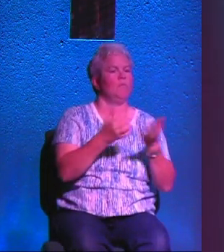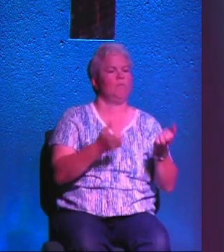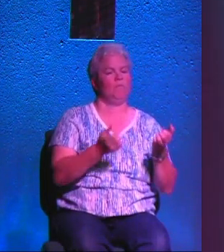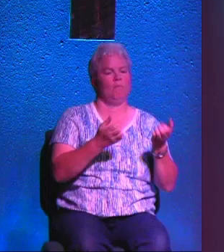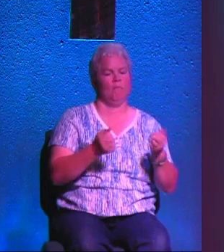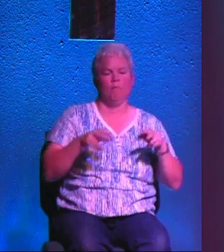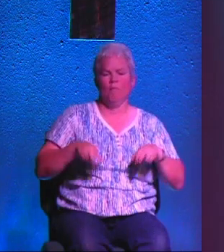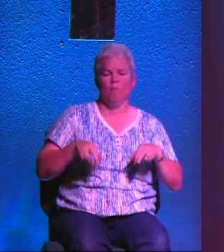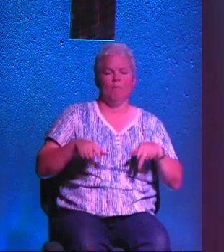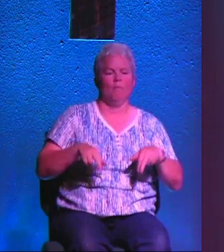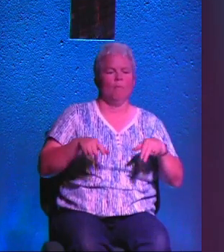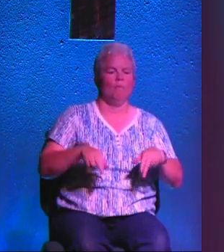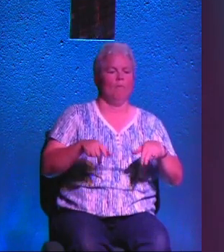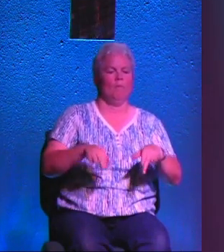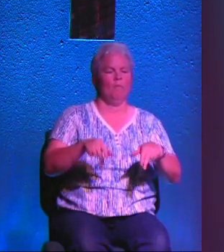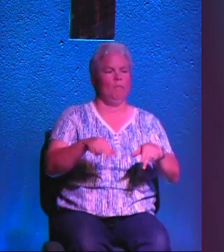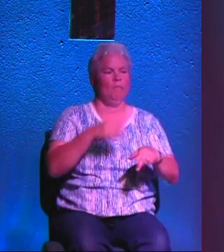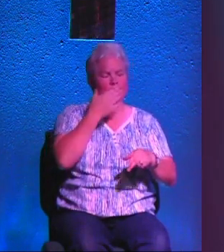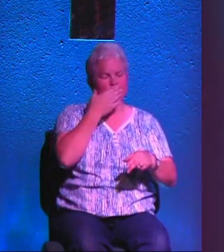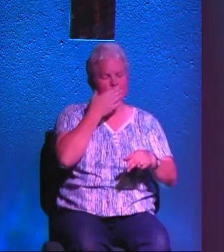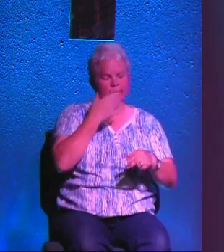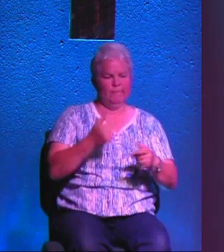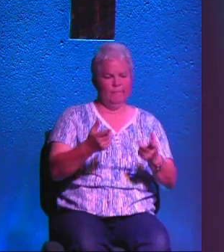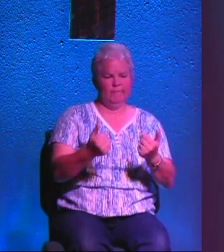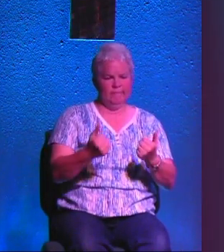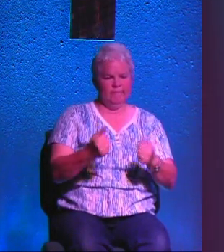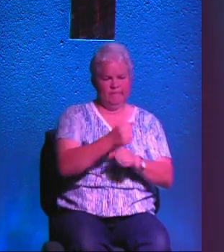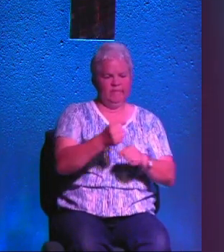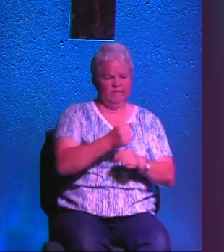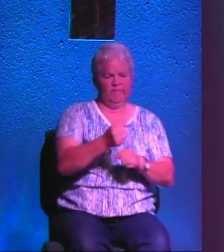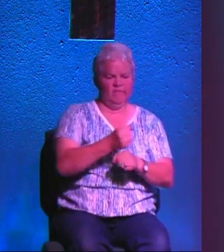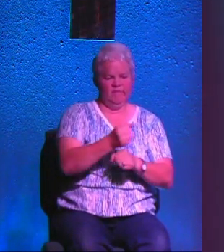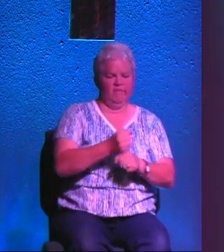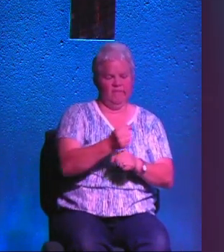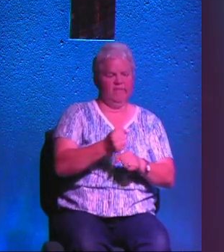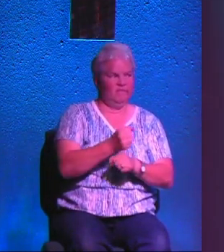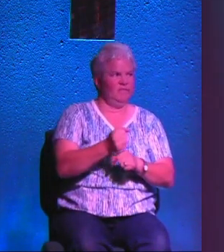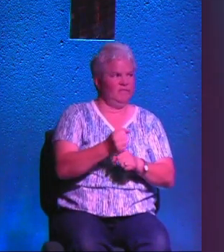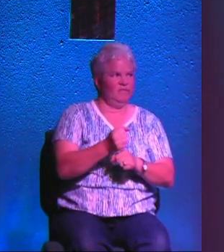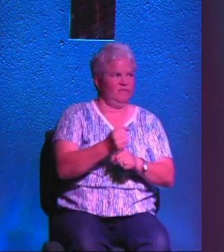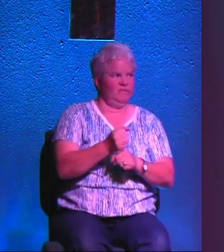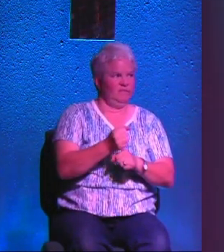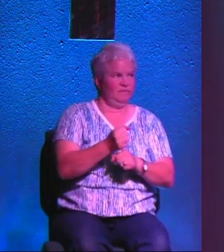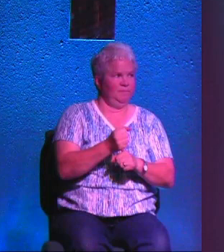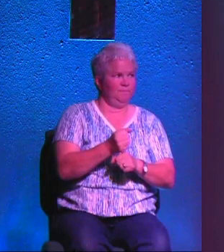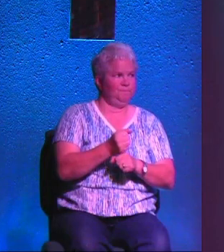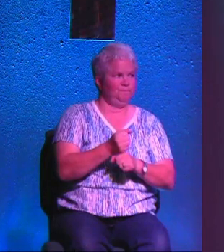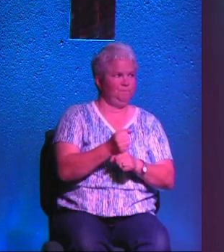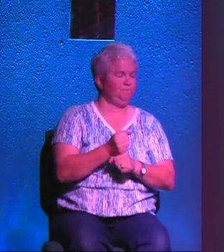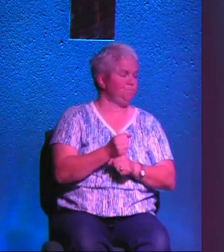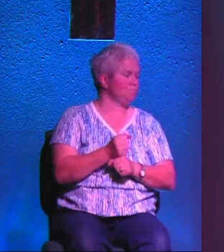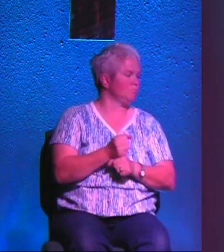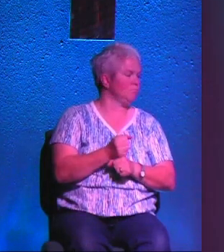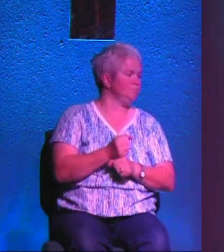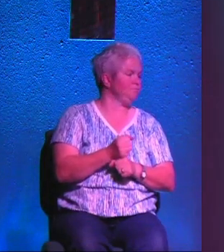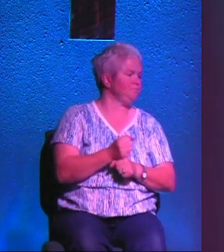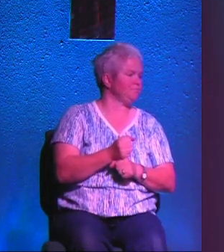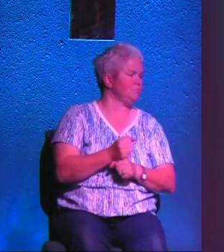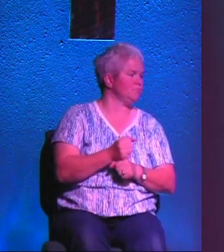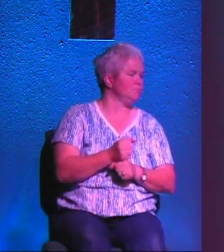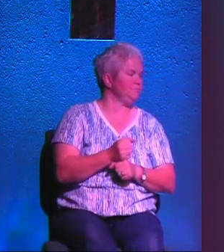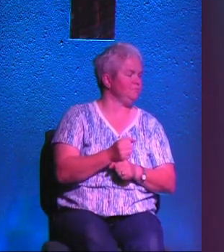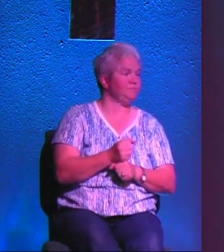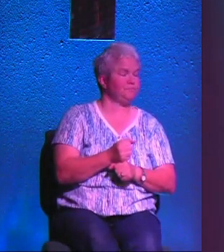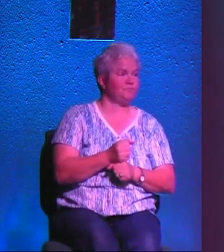to go for a walk, see if you can come. Have coffee with them. Glorify God in the edification between each one of